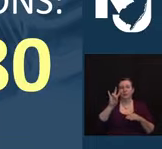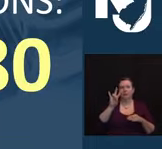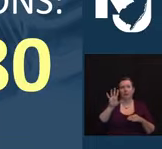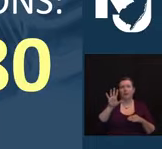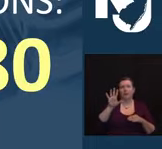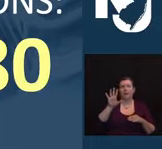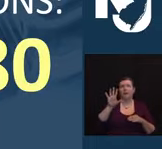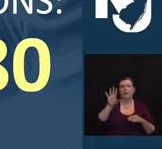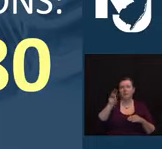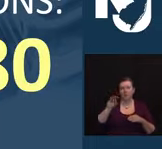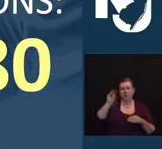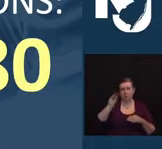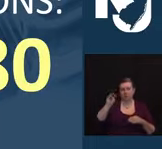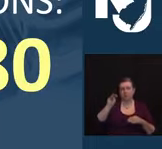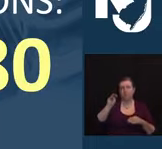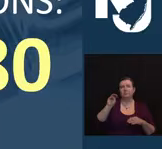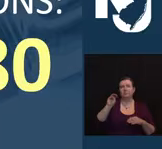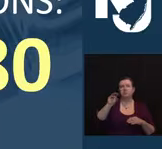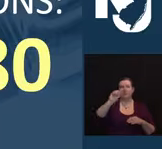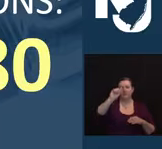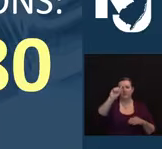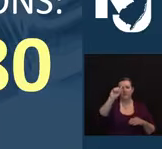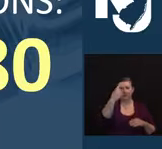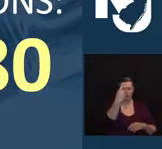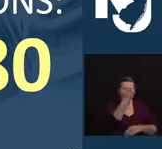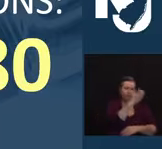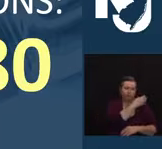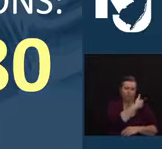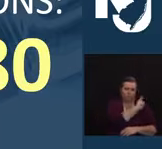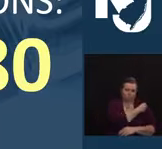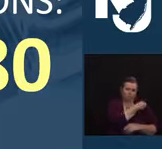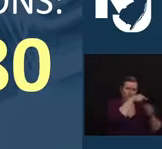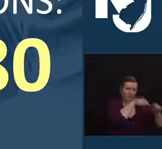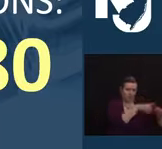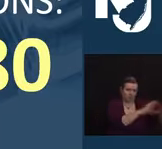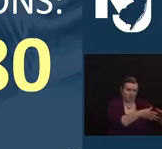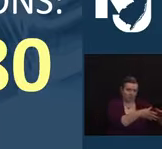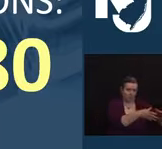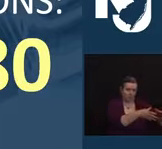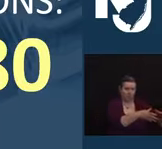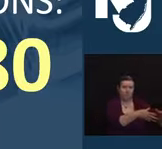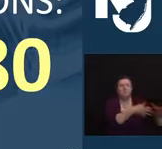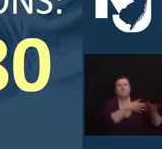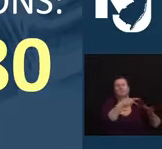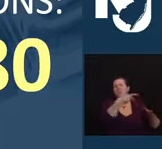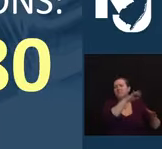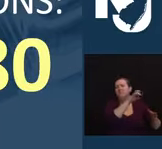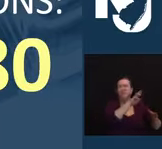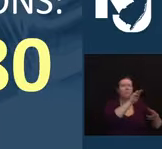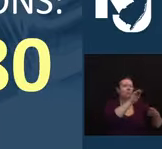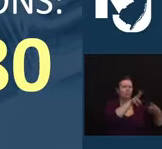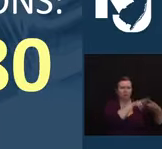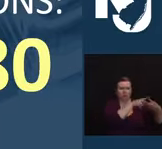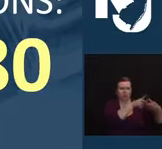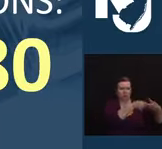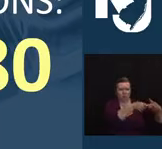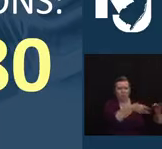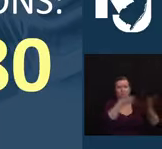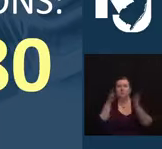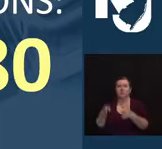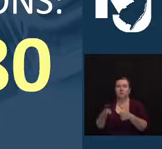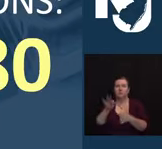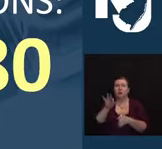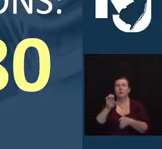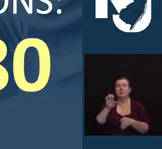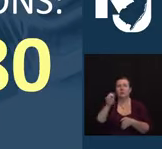doses of either Pfizer or Moderna vaccines, as well as 919,000 folks who are now fully